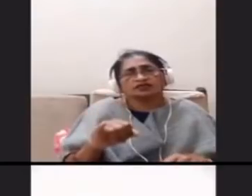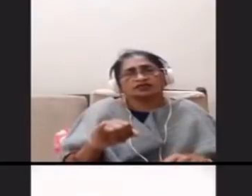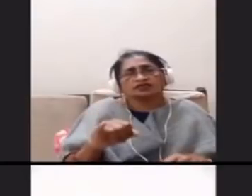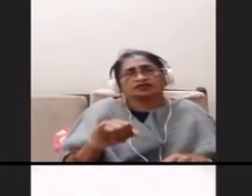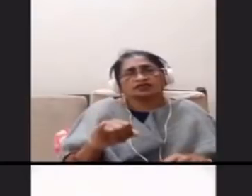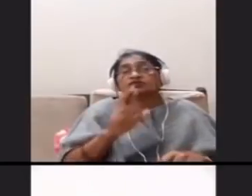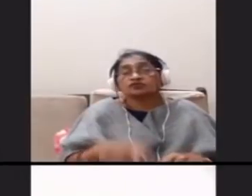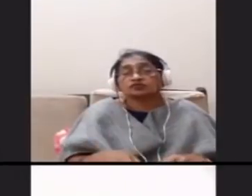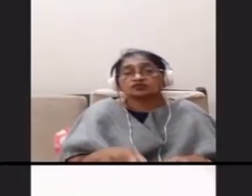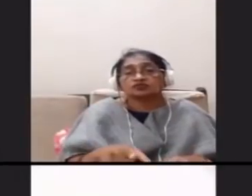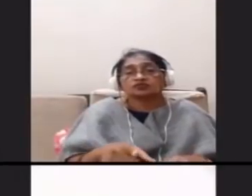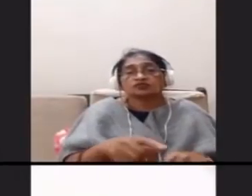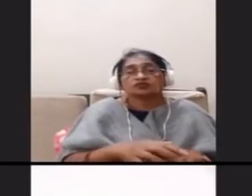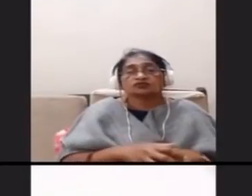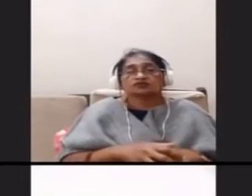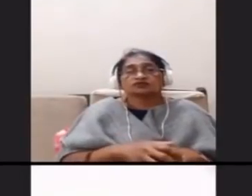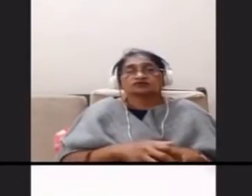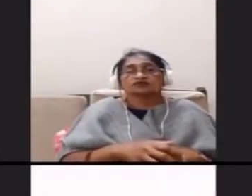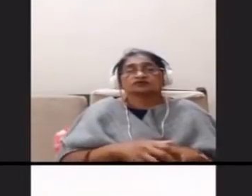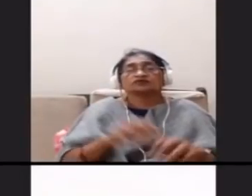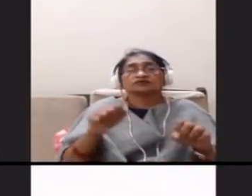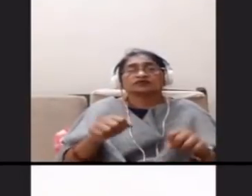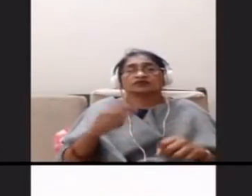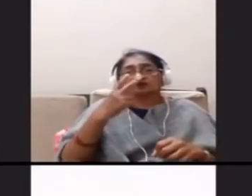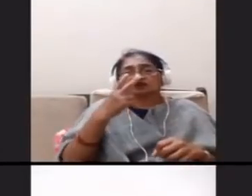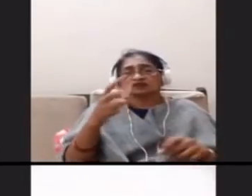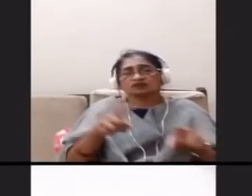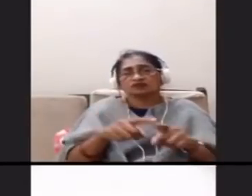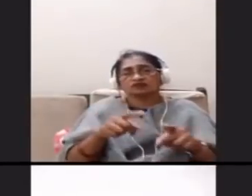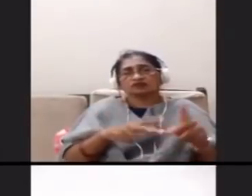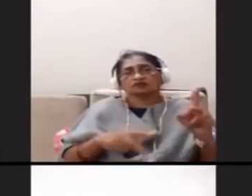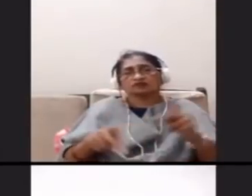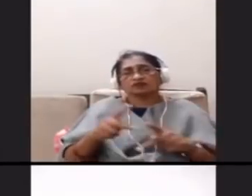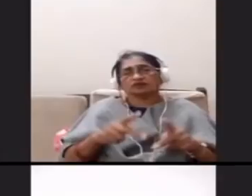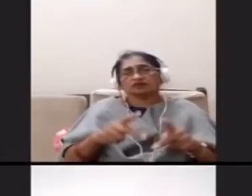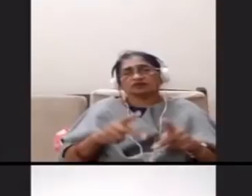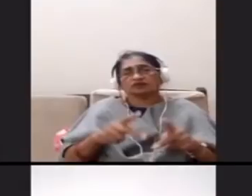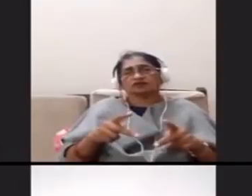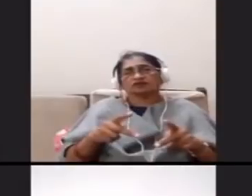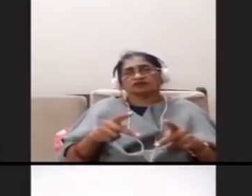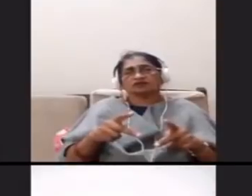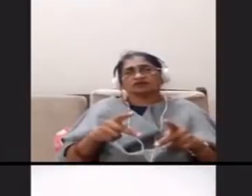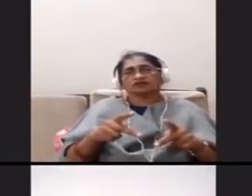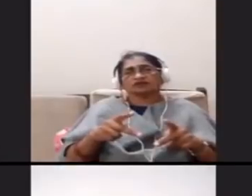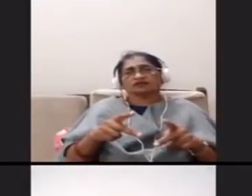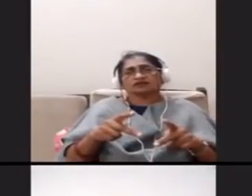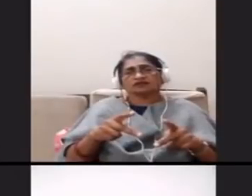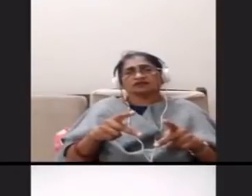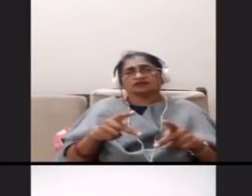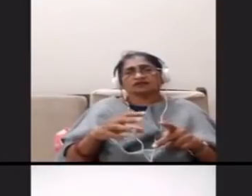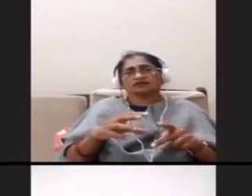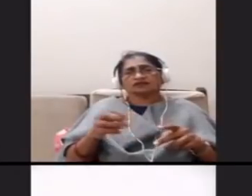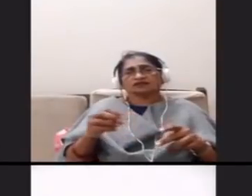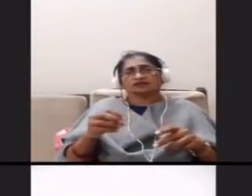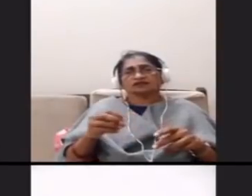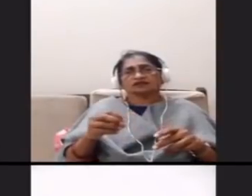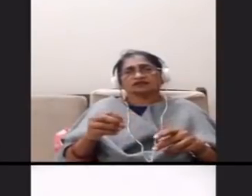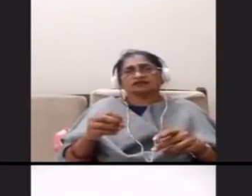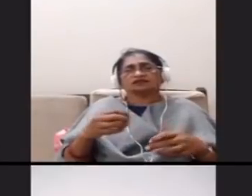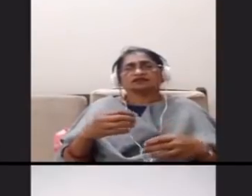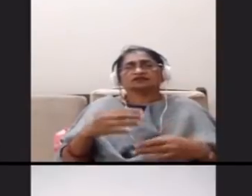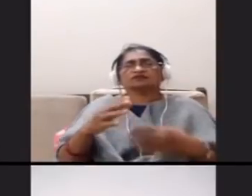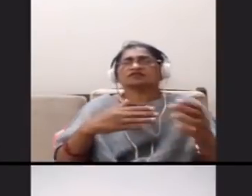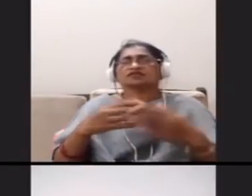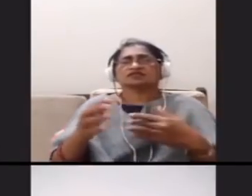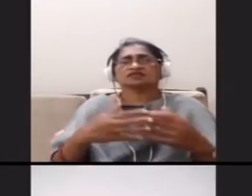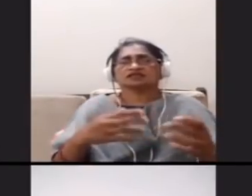task. So yes, I see ourselves as like people in a deconstruction site, and it is not gonna be easy, because then I